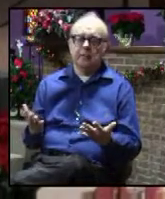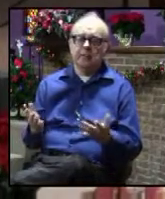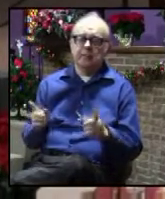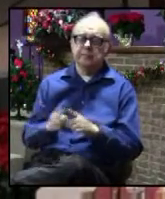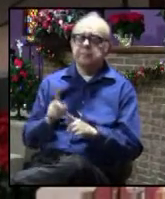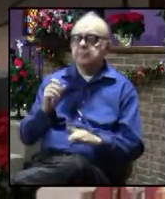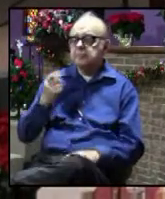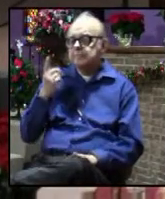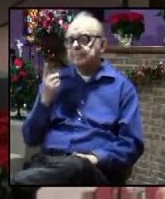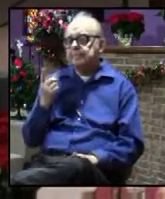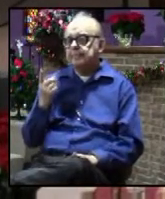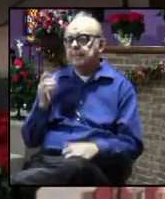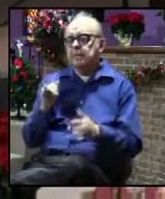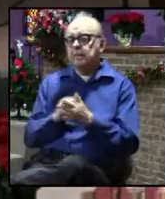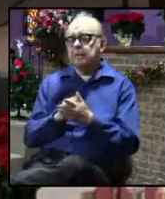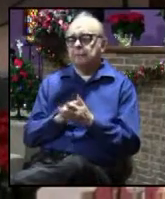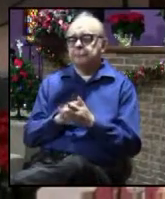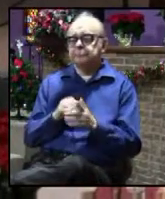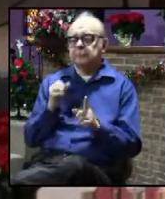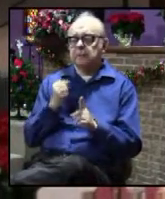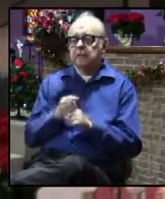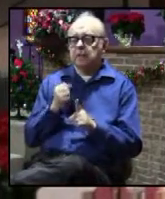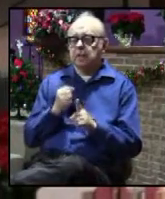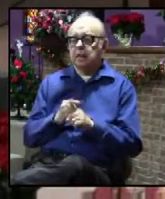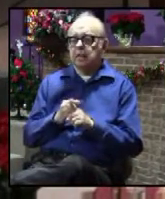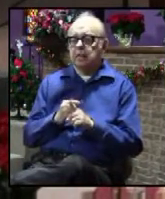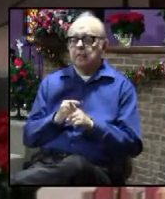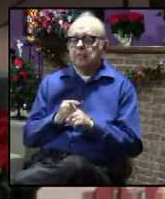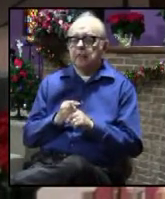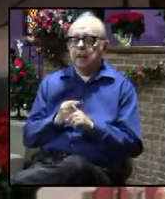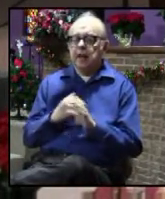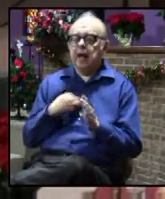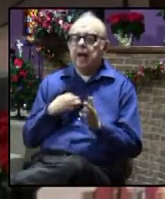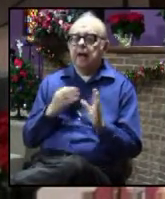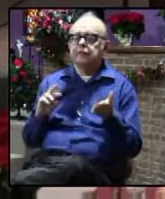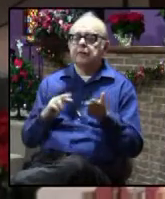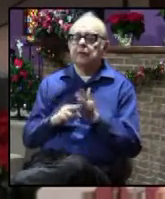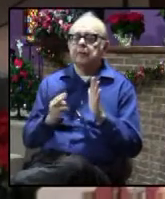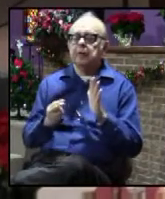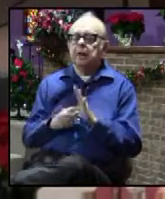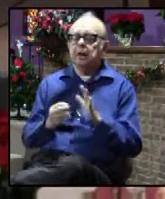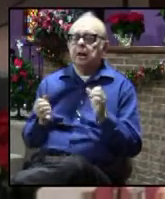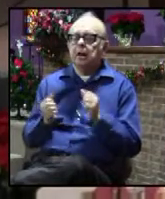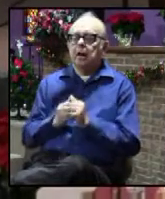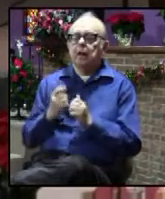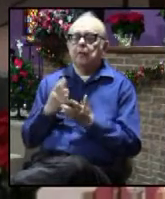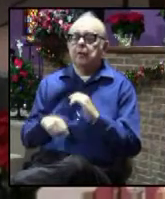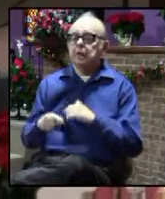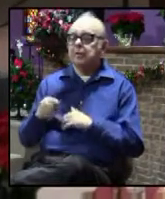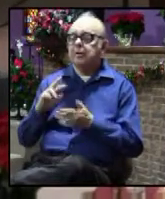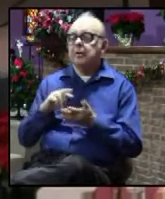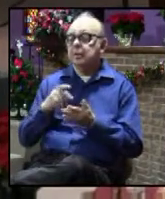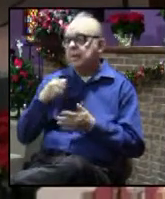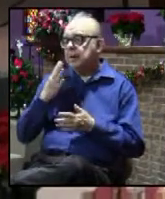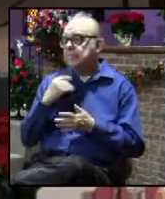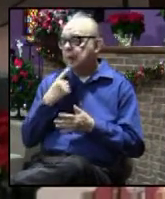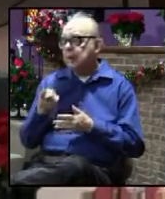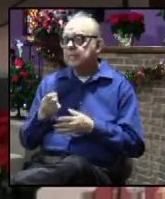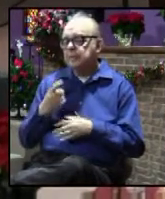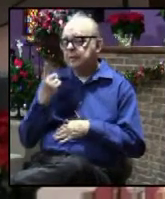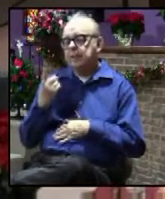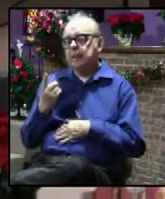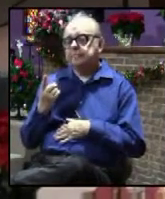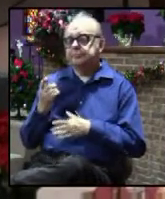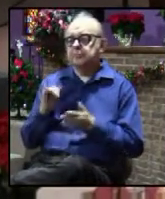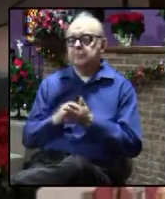also need to understand that rhythm is meaningless without the context of what it's talking about. And you've got to